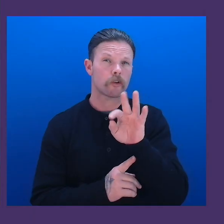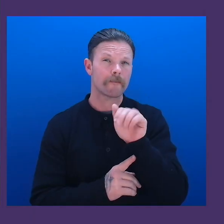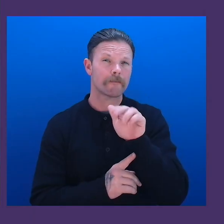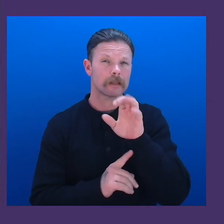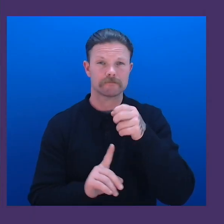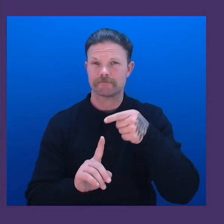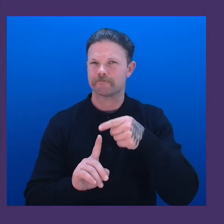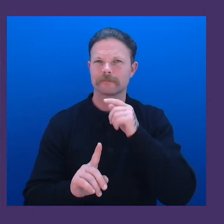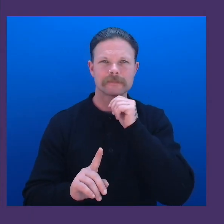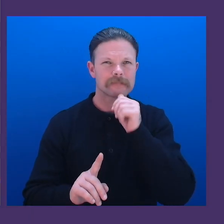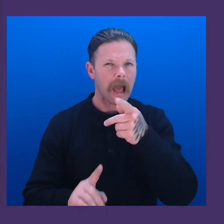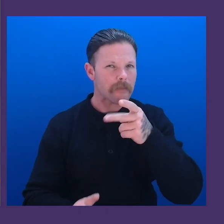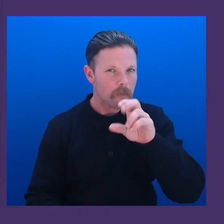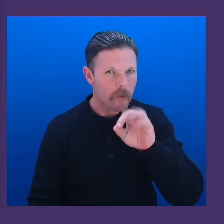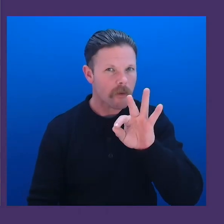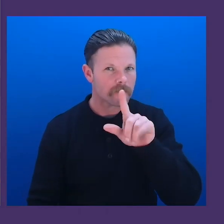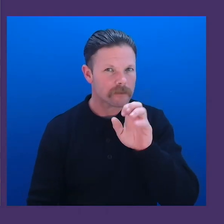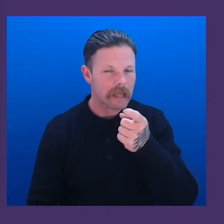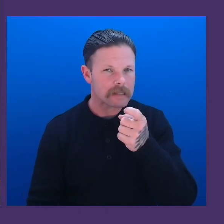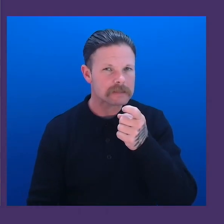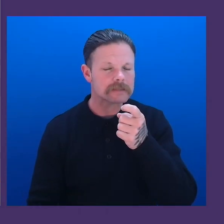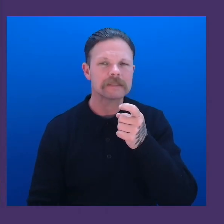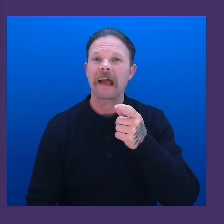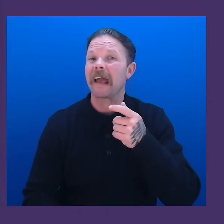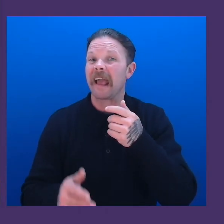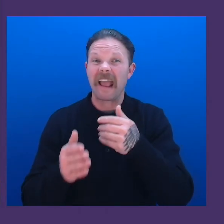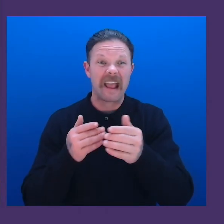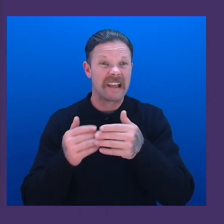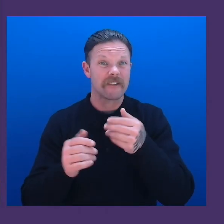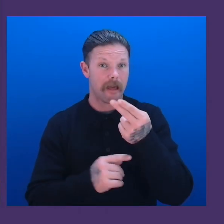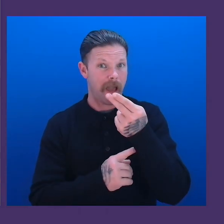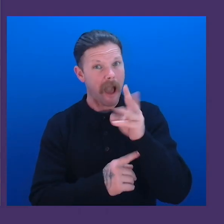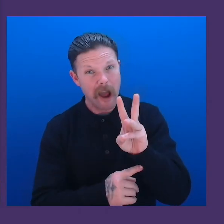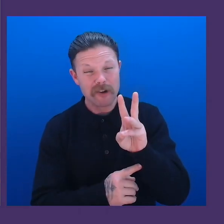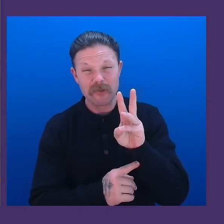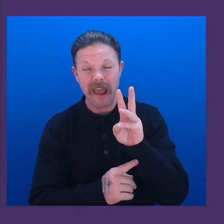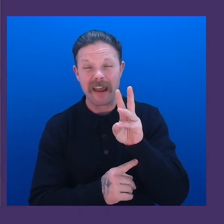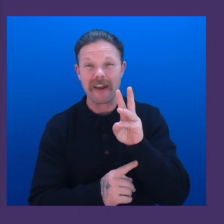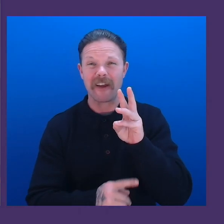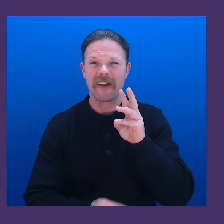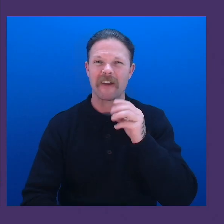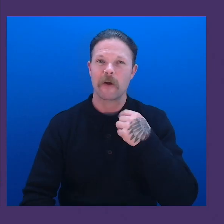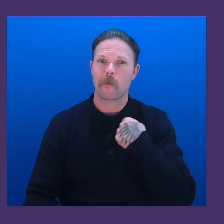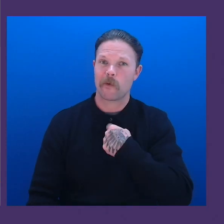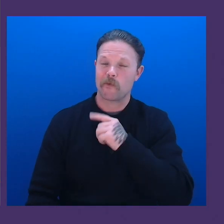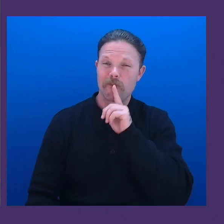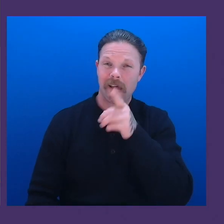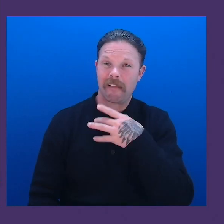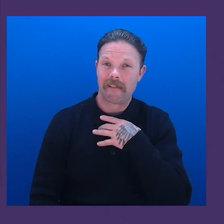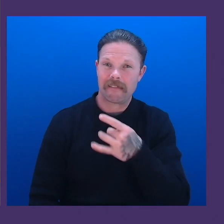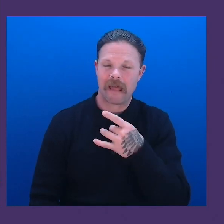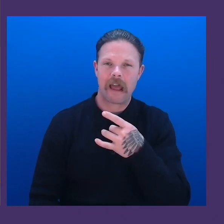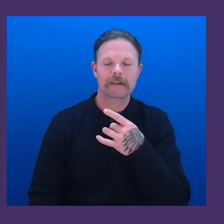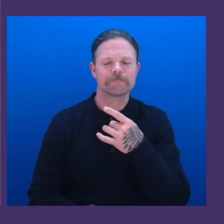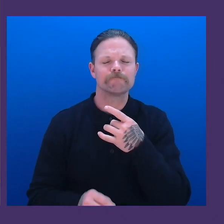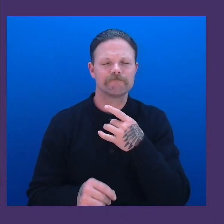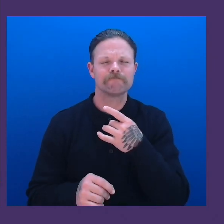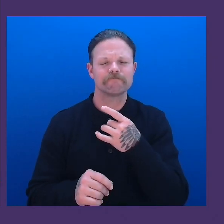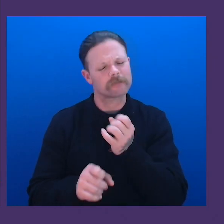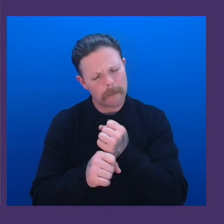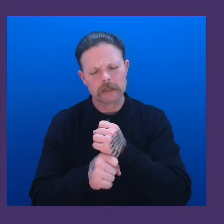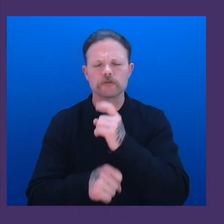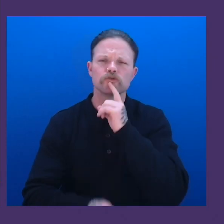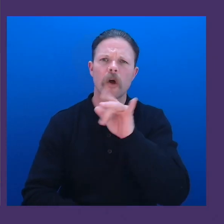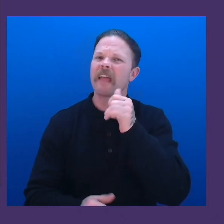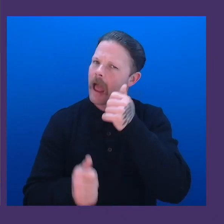Pro Flex. So even the hardware we really like to ensure that everybody can